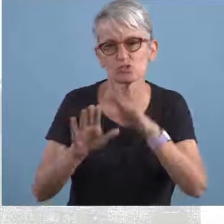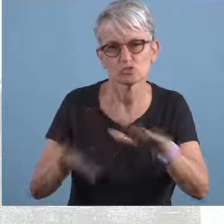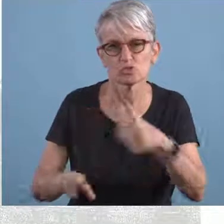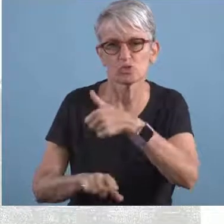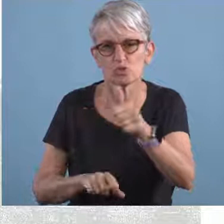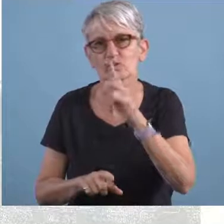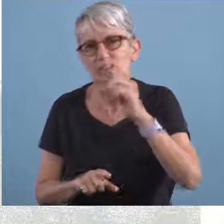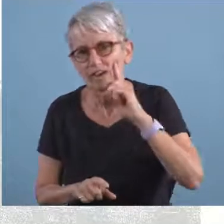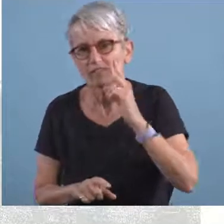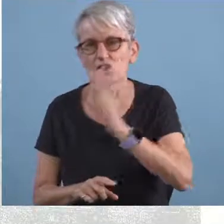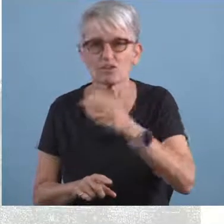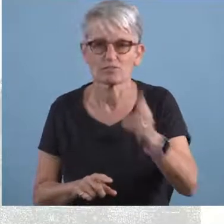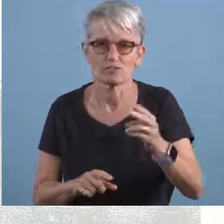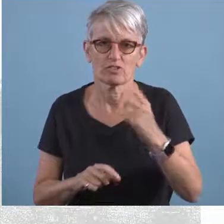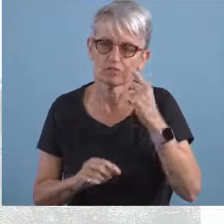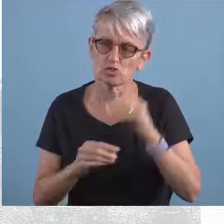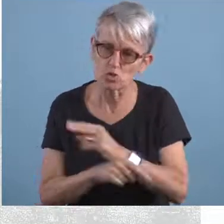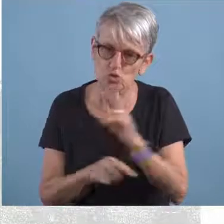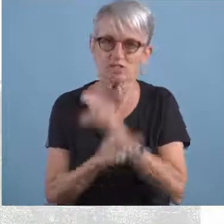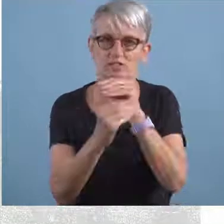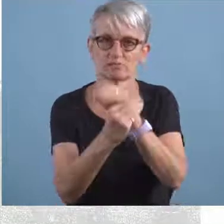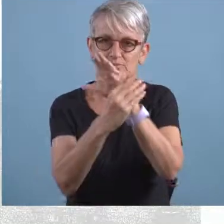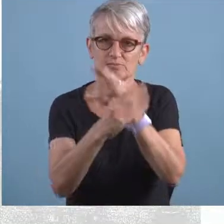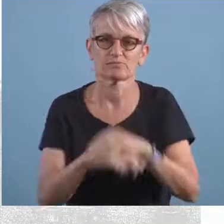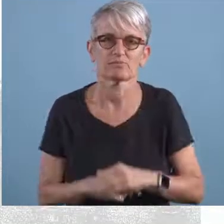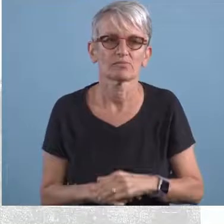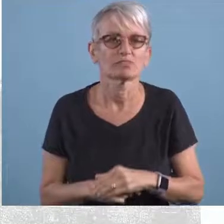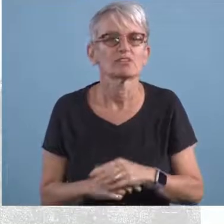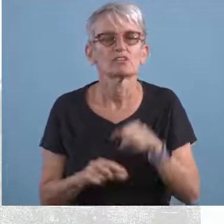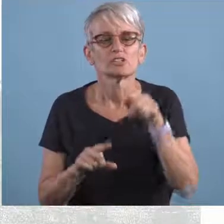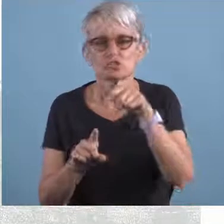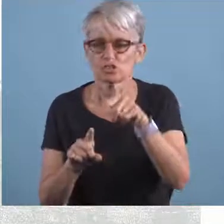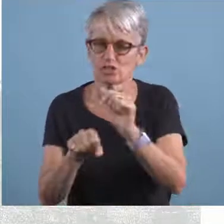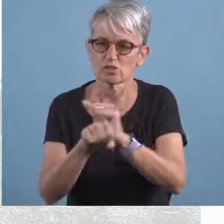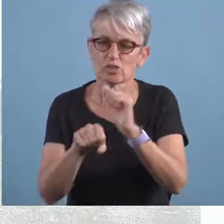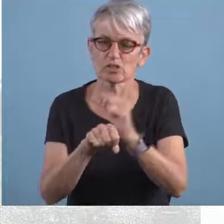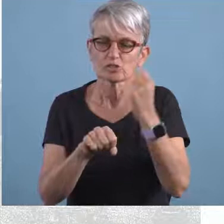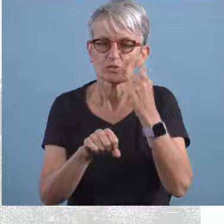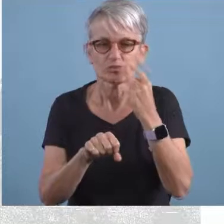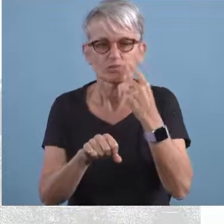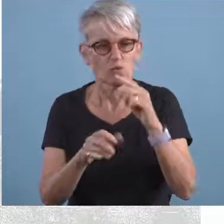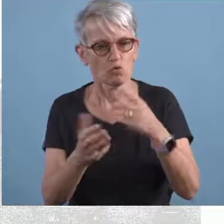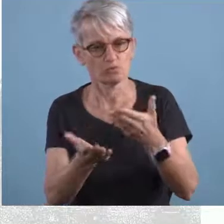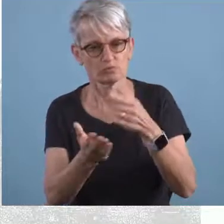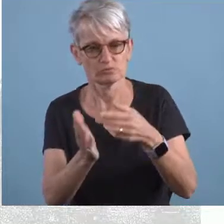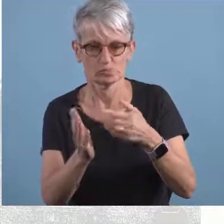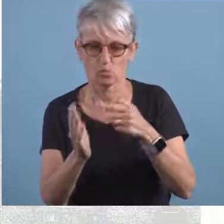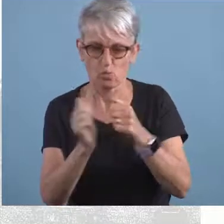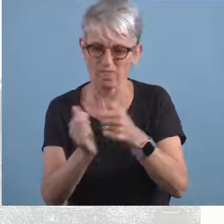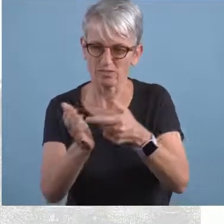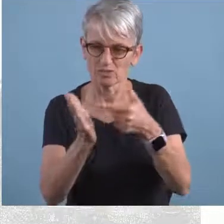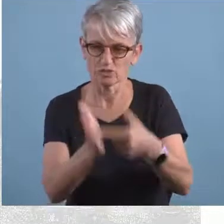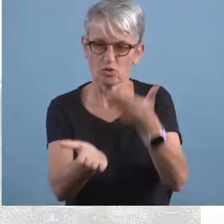via telepractice. Dr. Stredler-Brown works with initiatives promoting evidence-based early